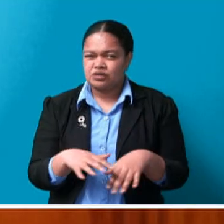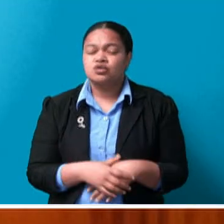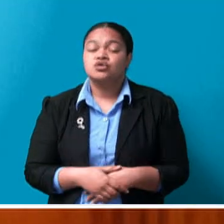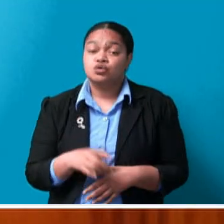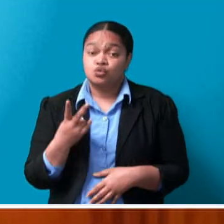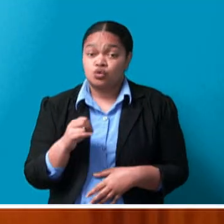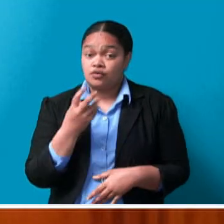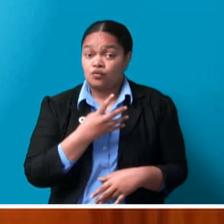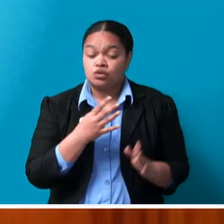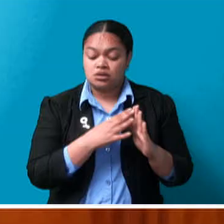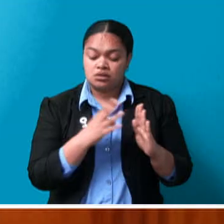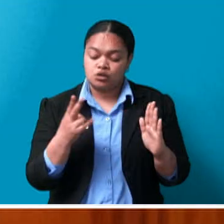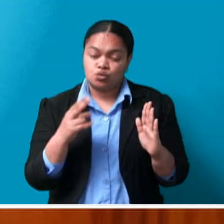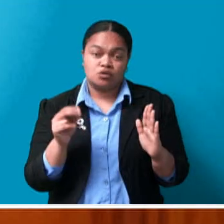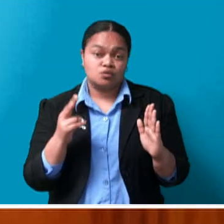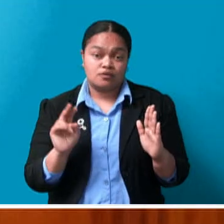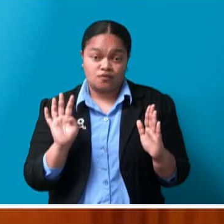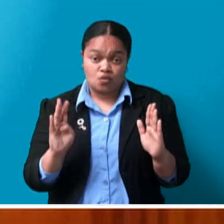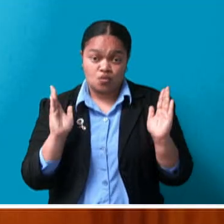to 2024,